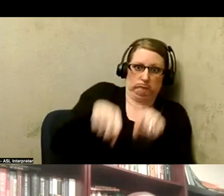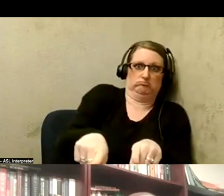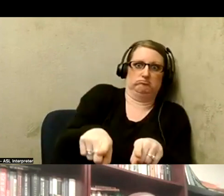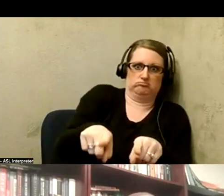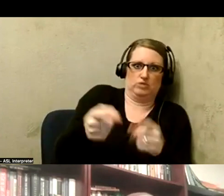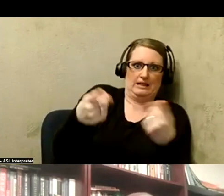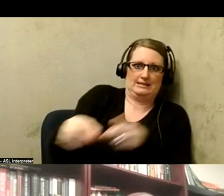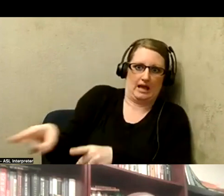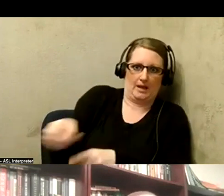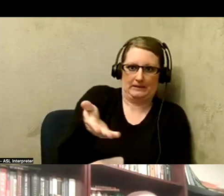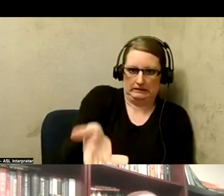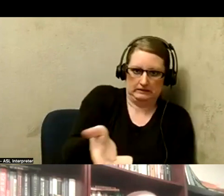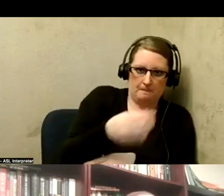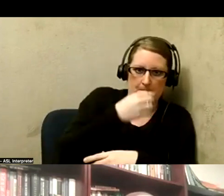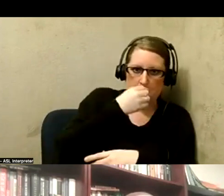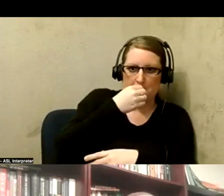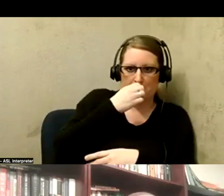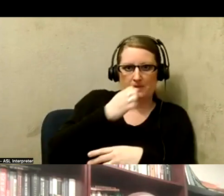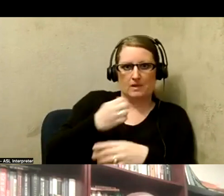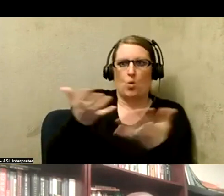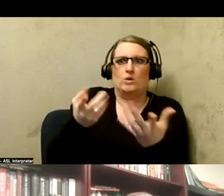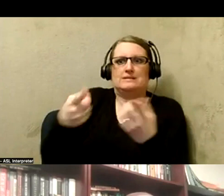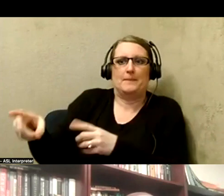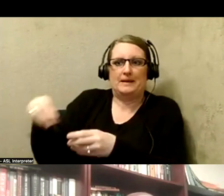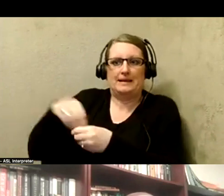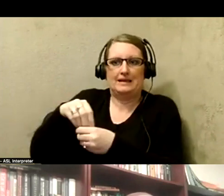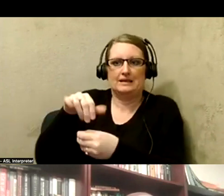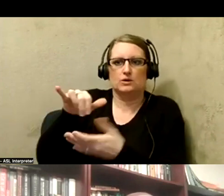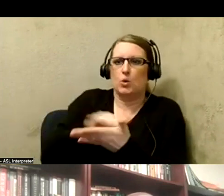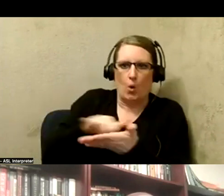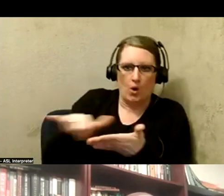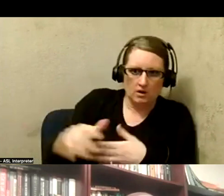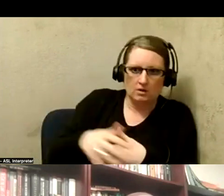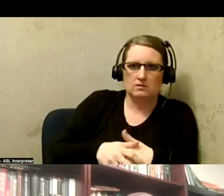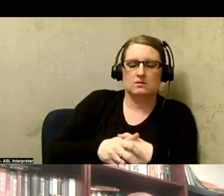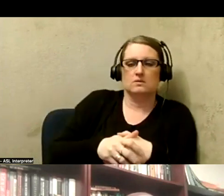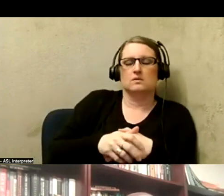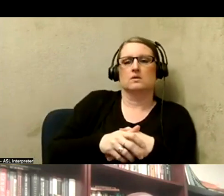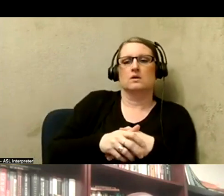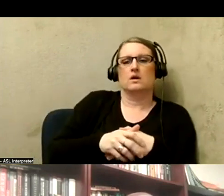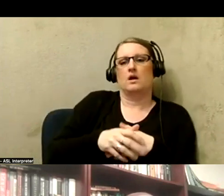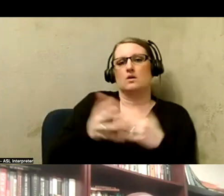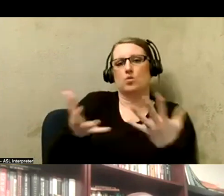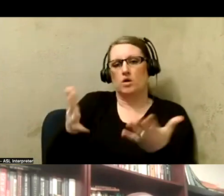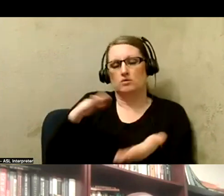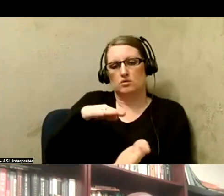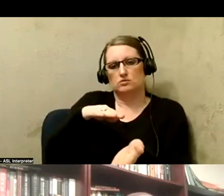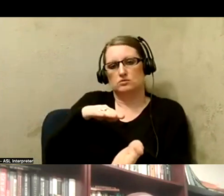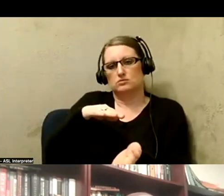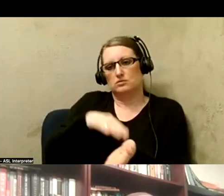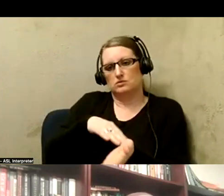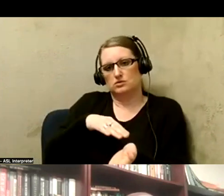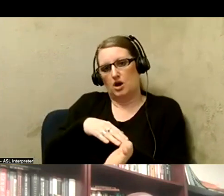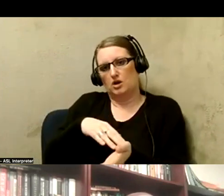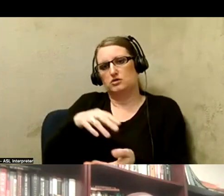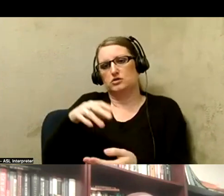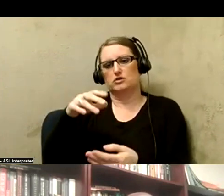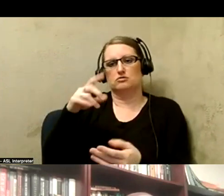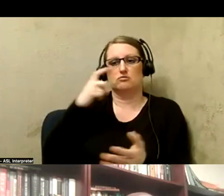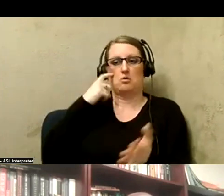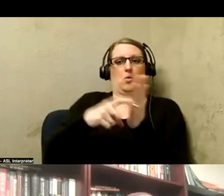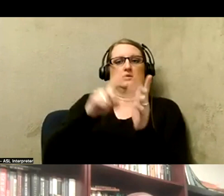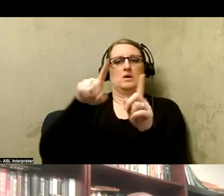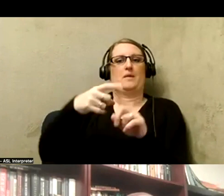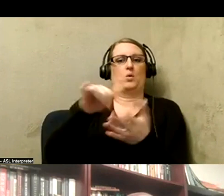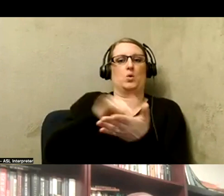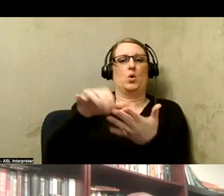we talked about maybe hearing about what's going on in New York, and I think what Dr. Ben-Moshe has noted about New York and California is